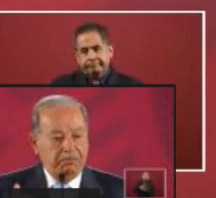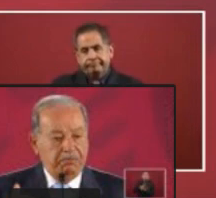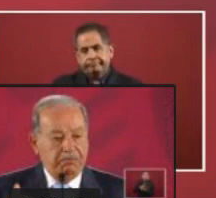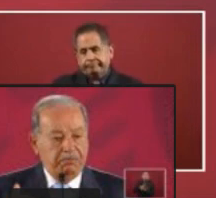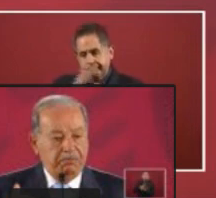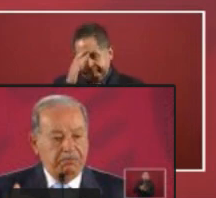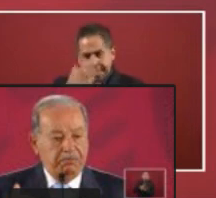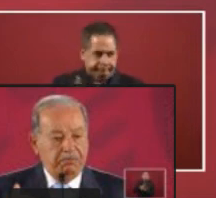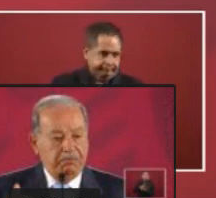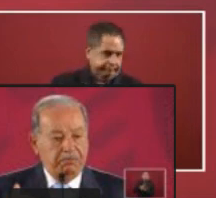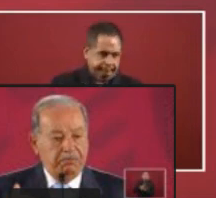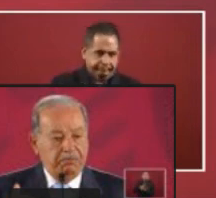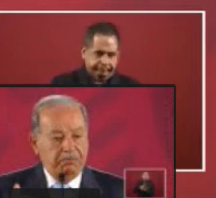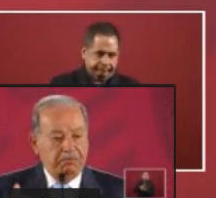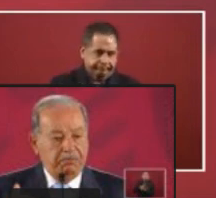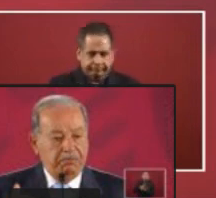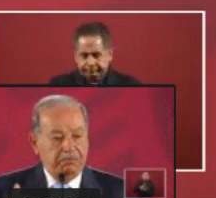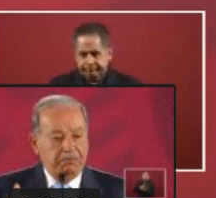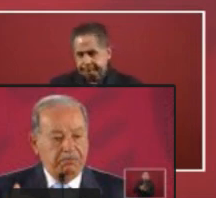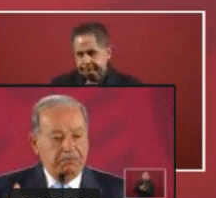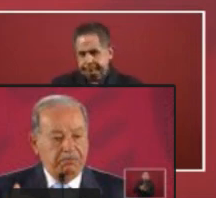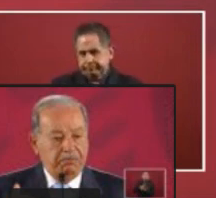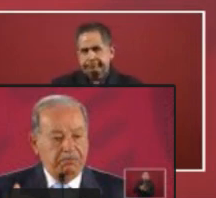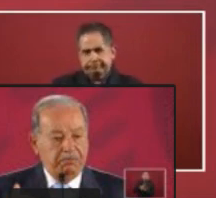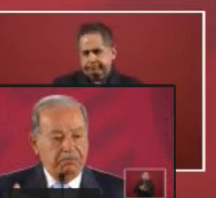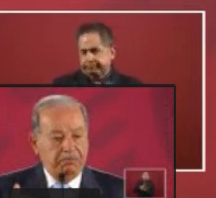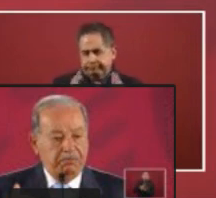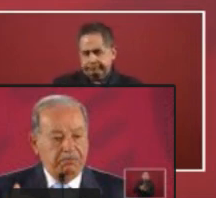that was realized. So each one